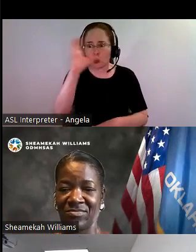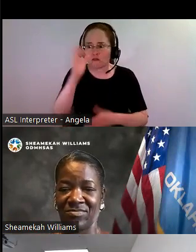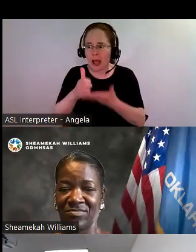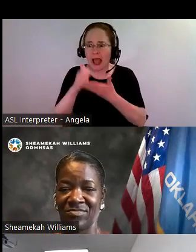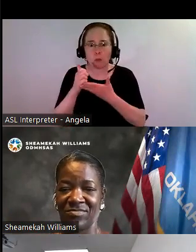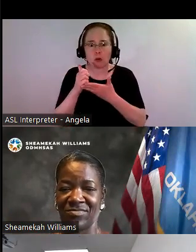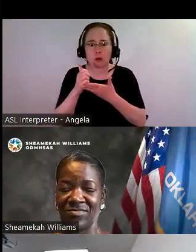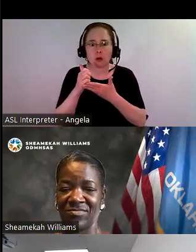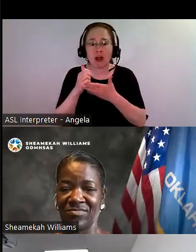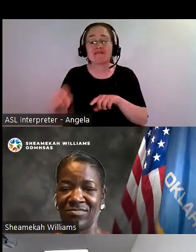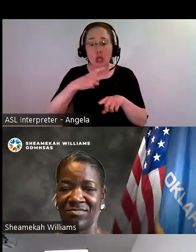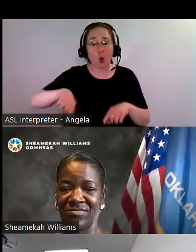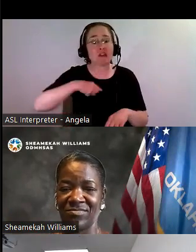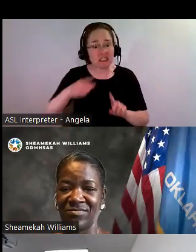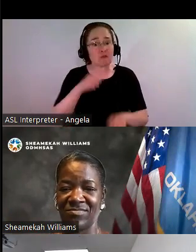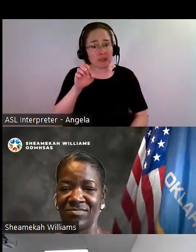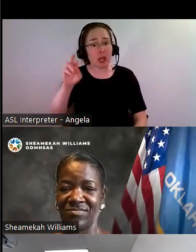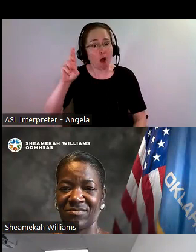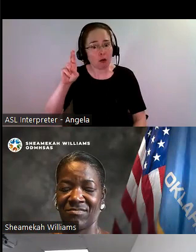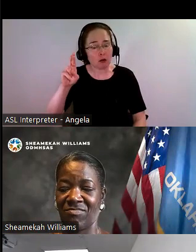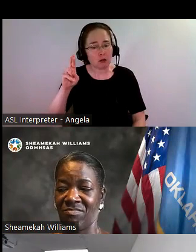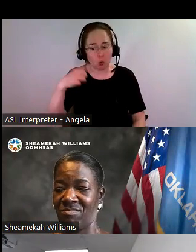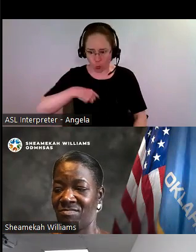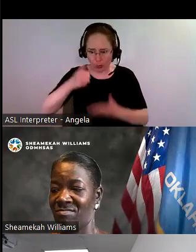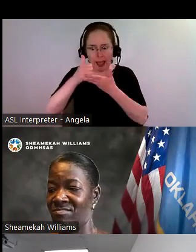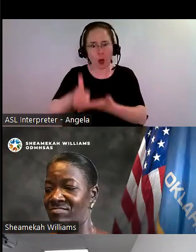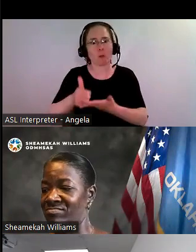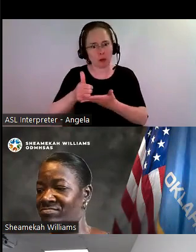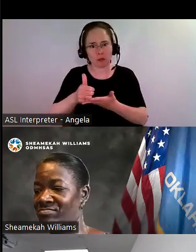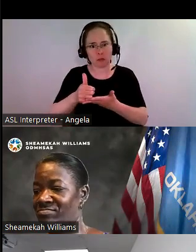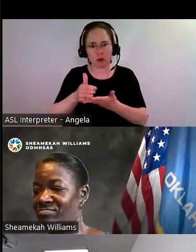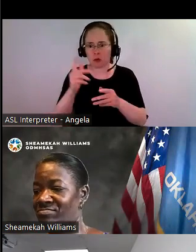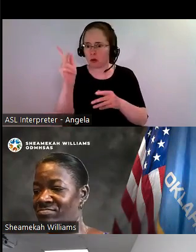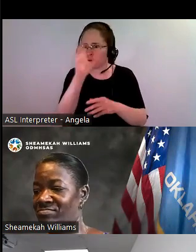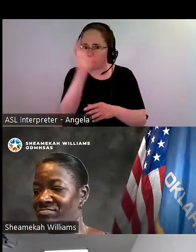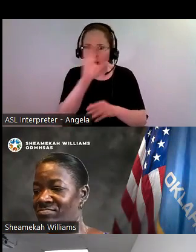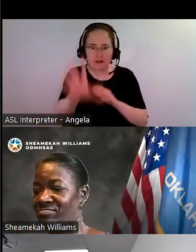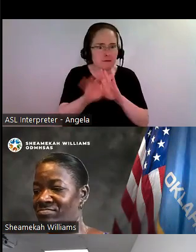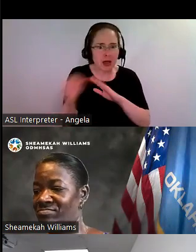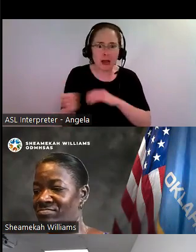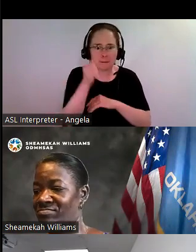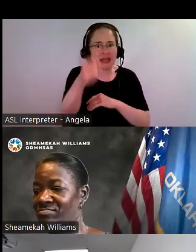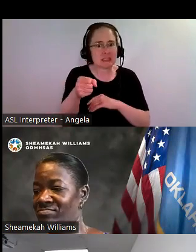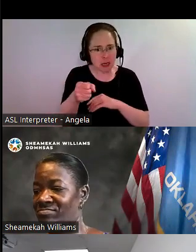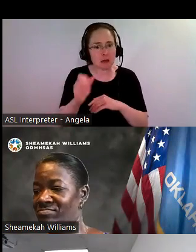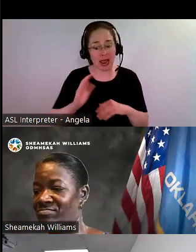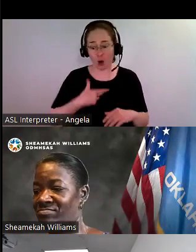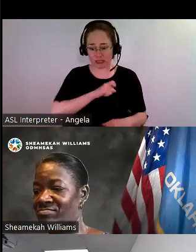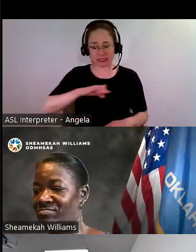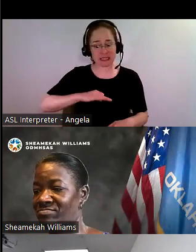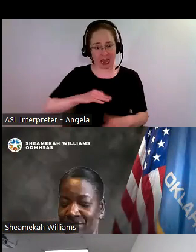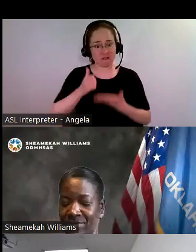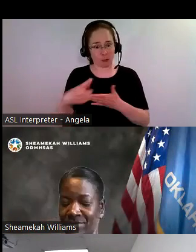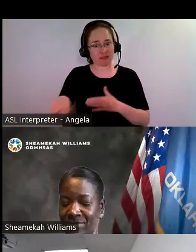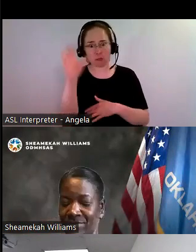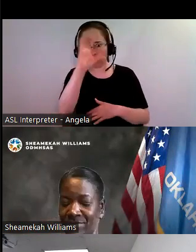calling us from the ER. We were helping them find placement. Our staff were helping them look for adequate placement